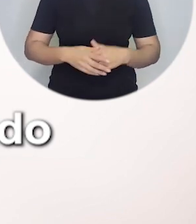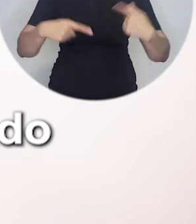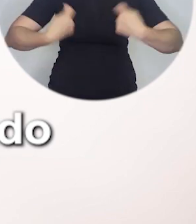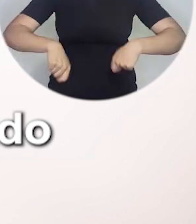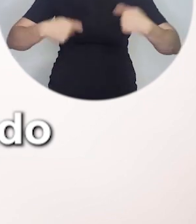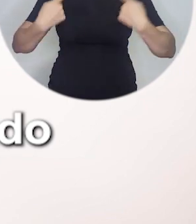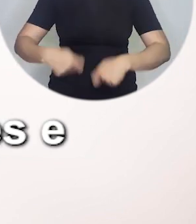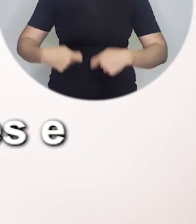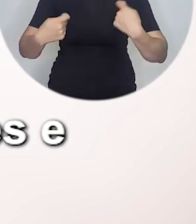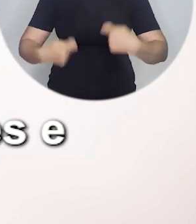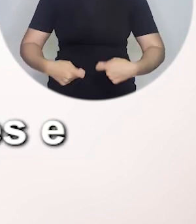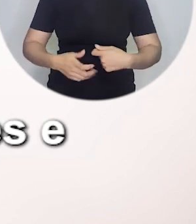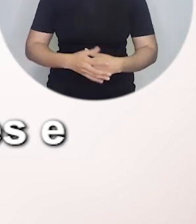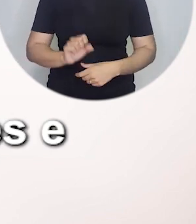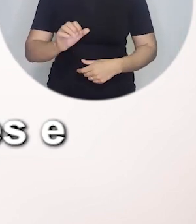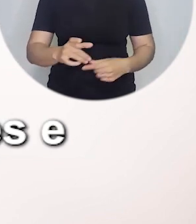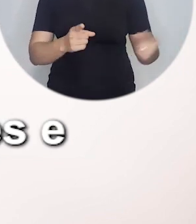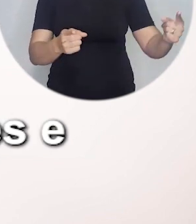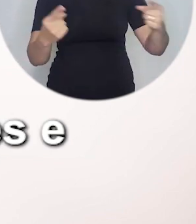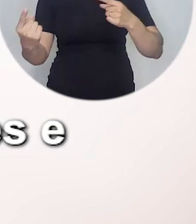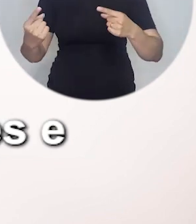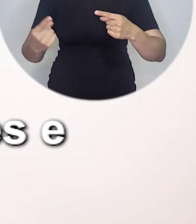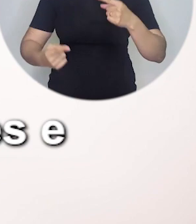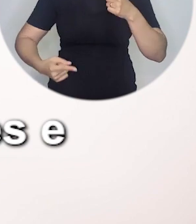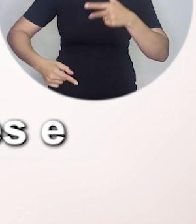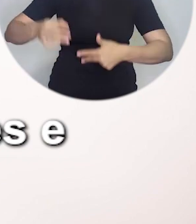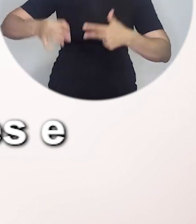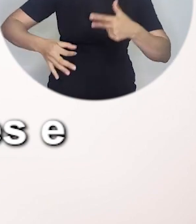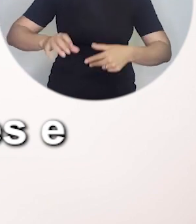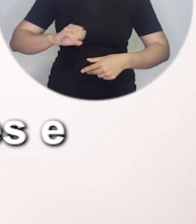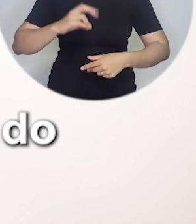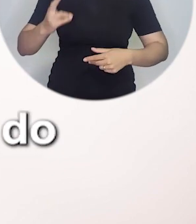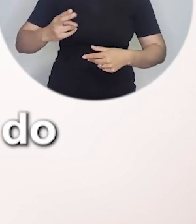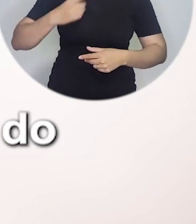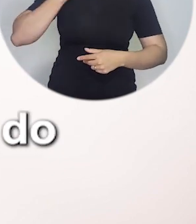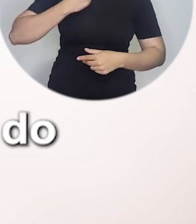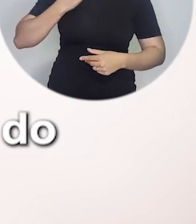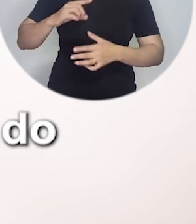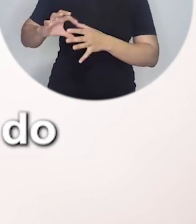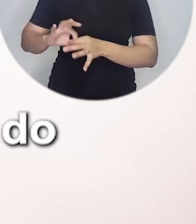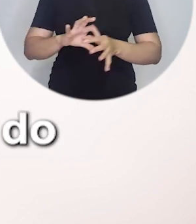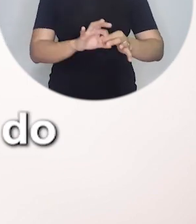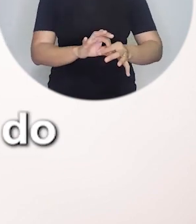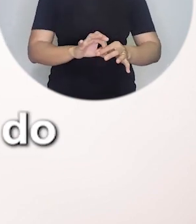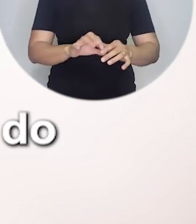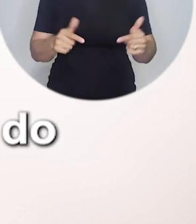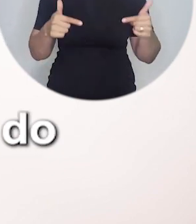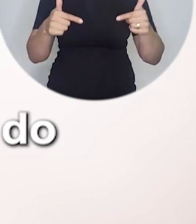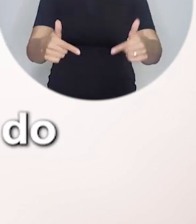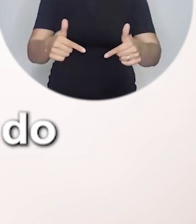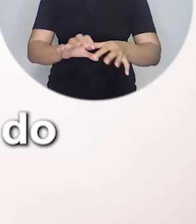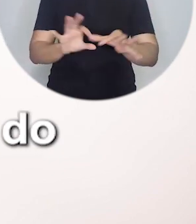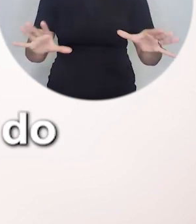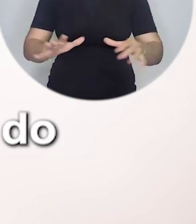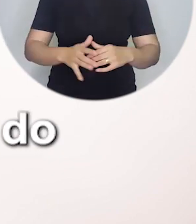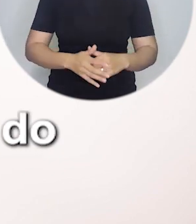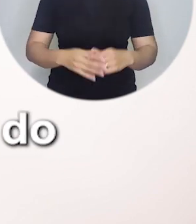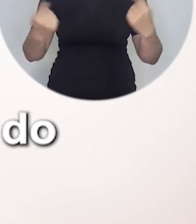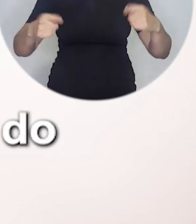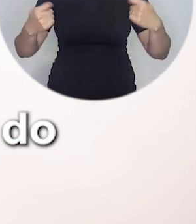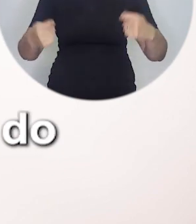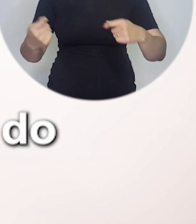itself. It is necessary to combat attacks and restrictions against judges and lawyers due to the